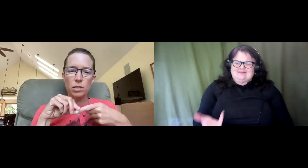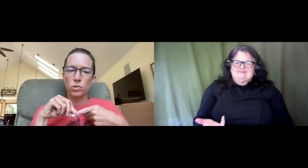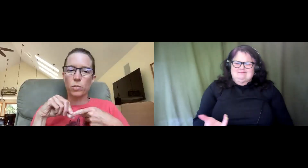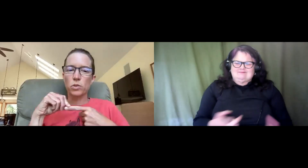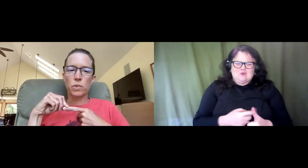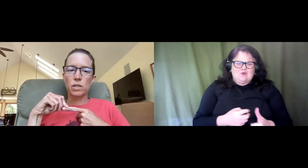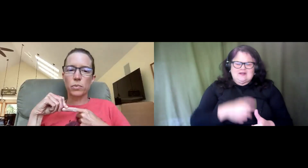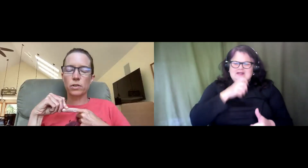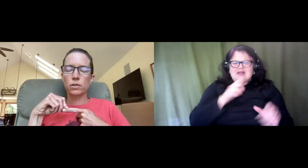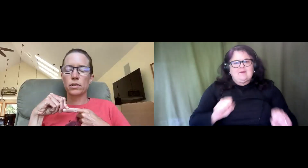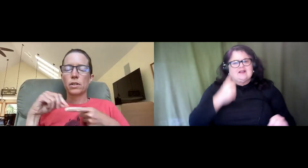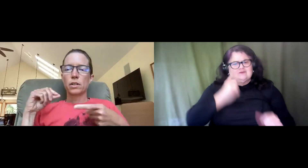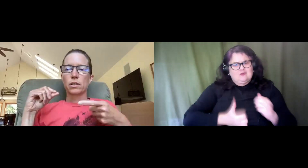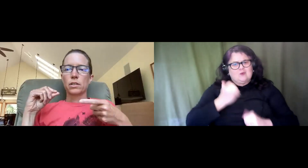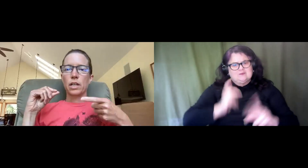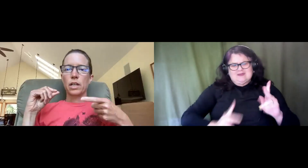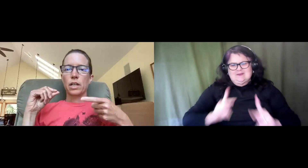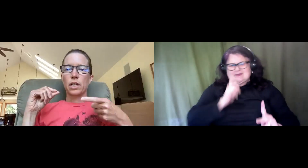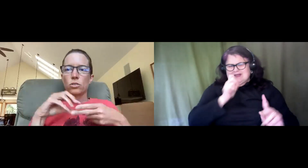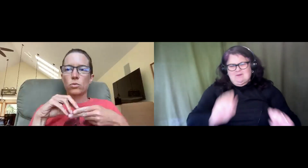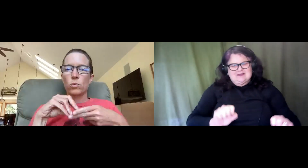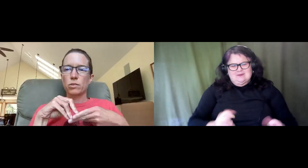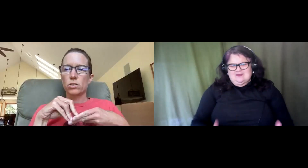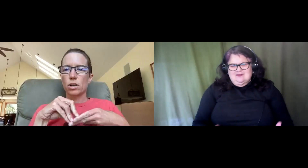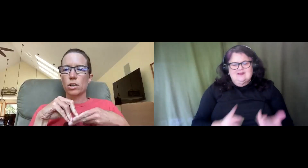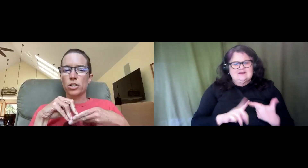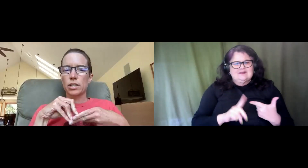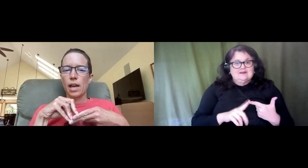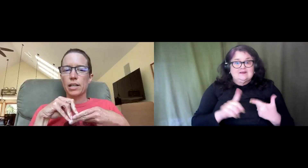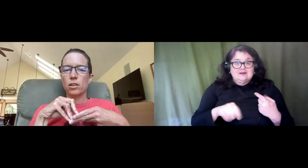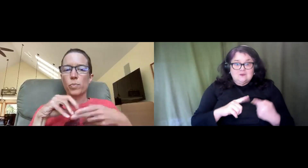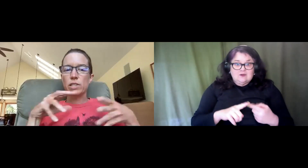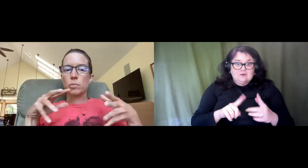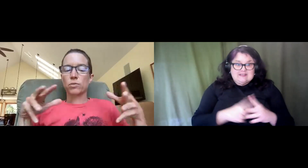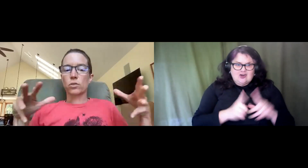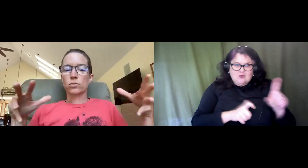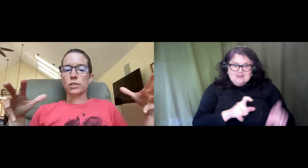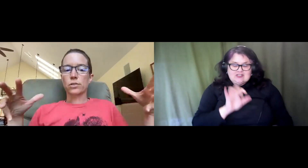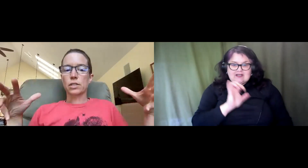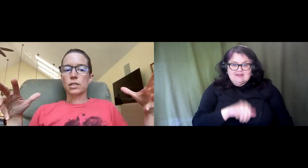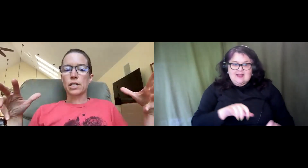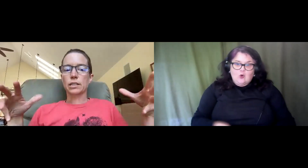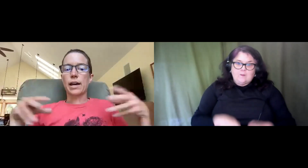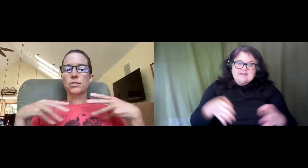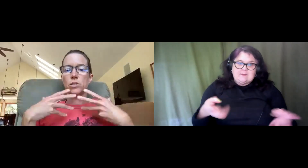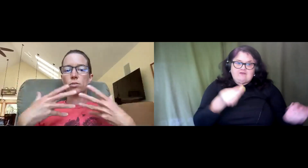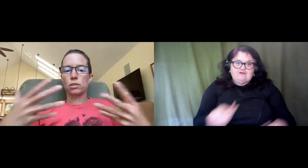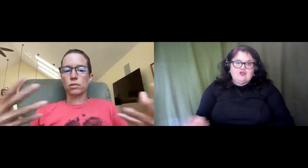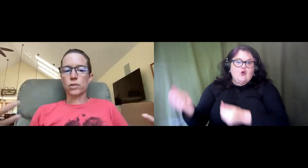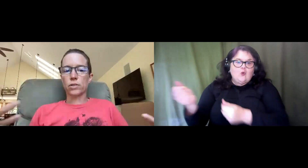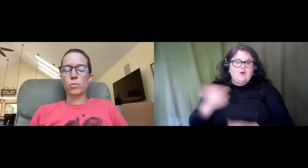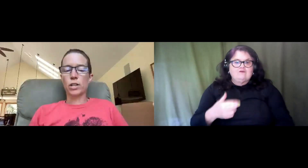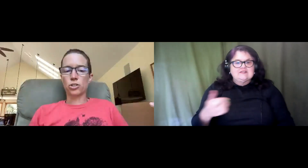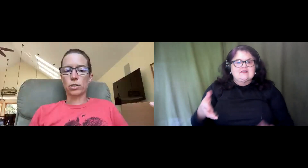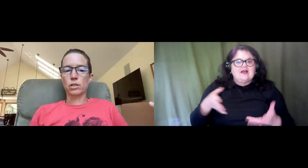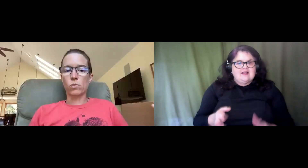not possible for most people. And two, once we do start questioning that, it opens up the flow of resources. It allows resources to